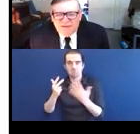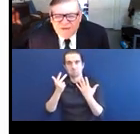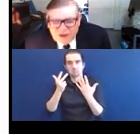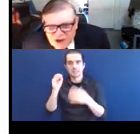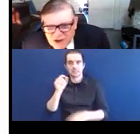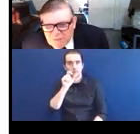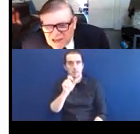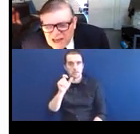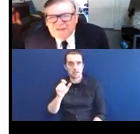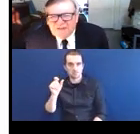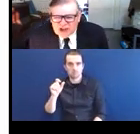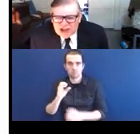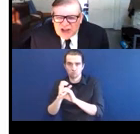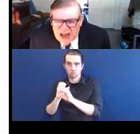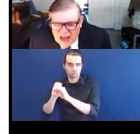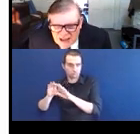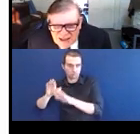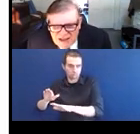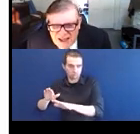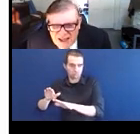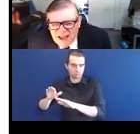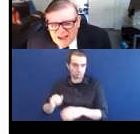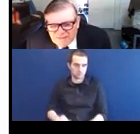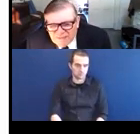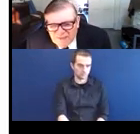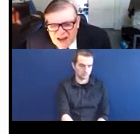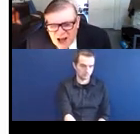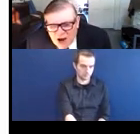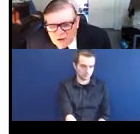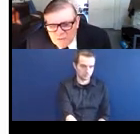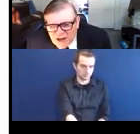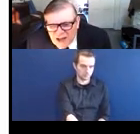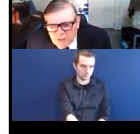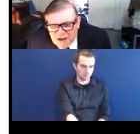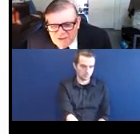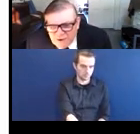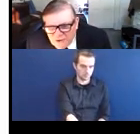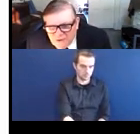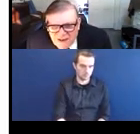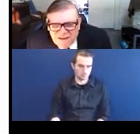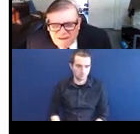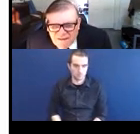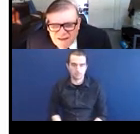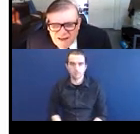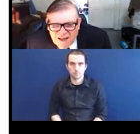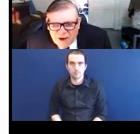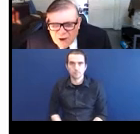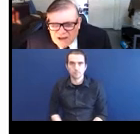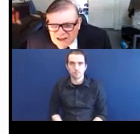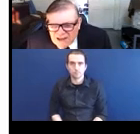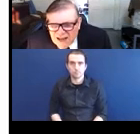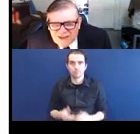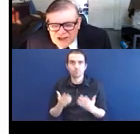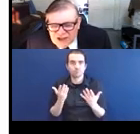to have our voice heard. We protested for 60 days. I hope that each one of you who